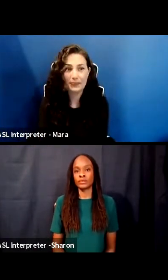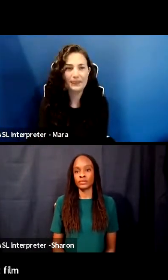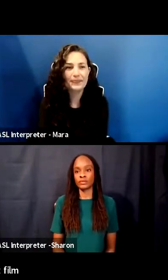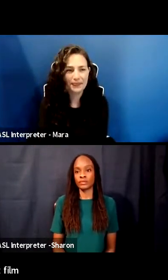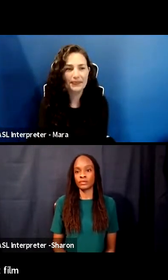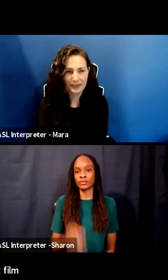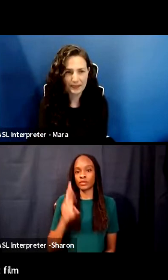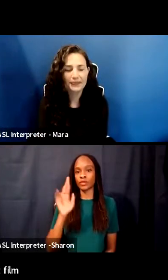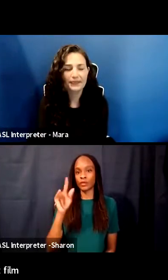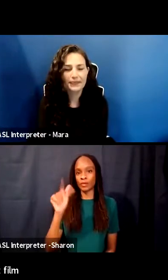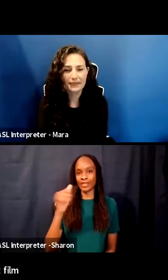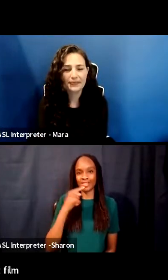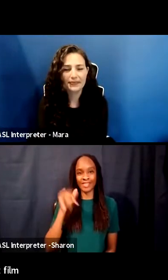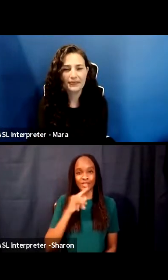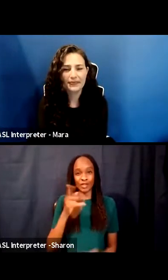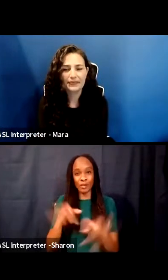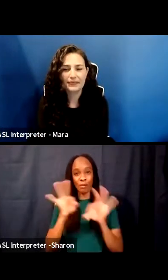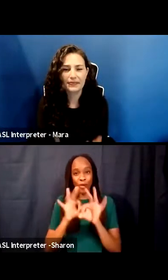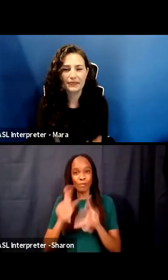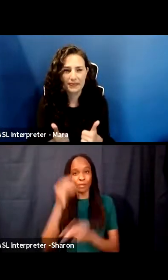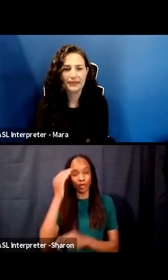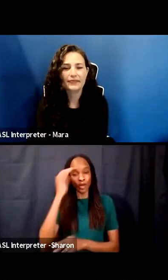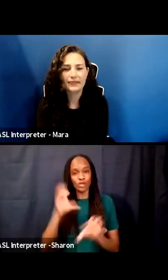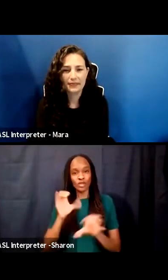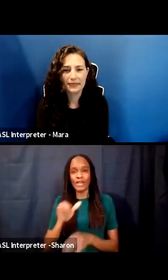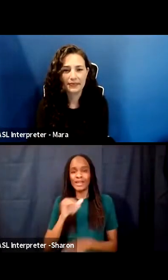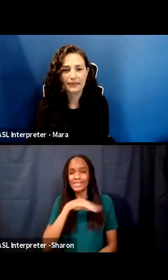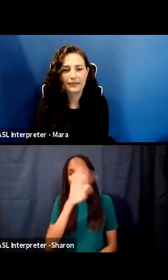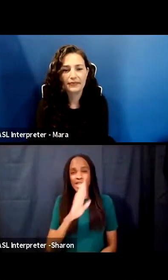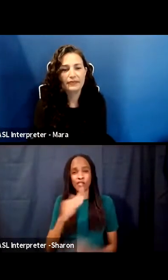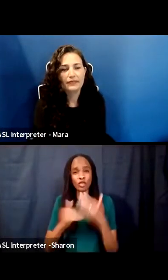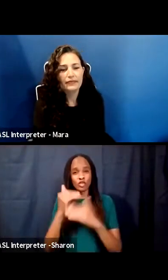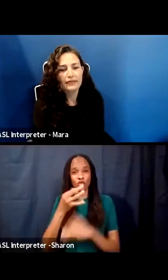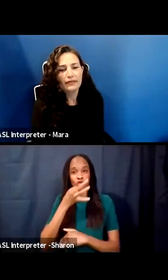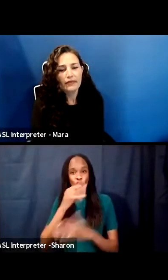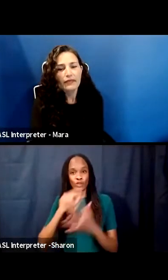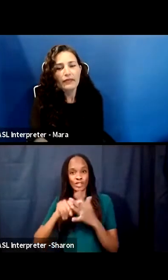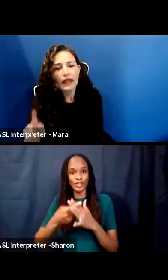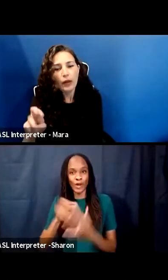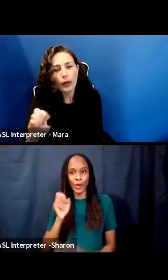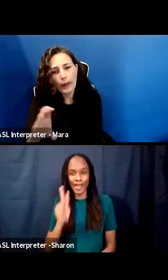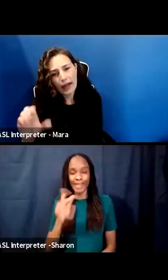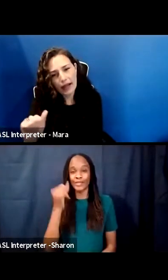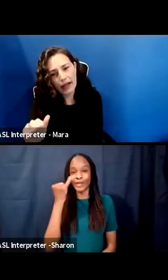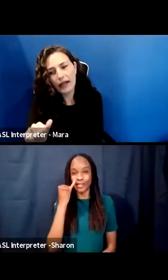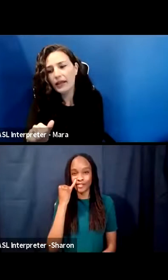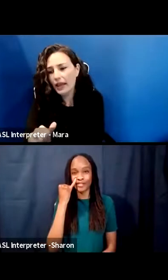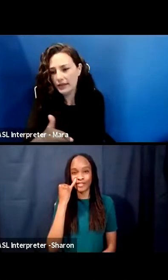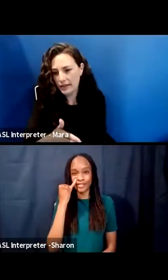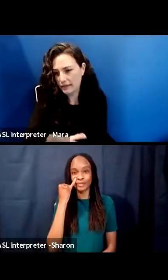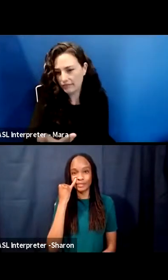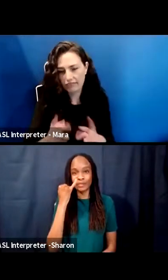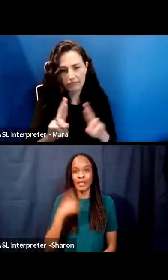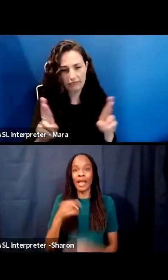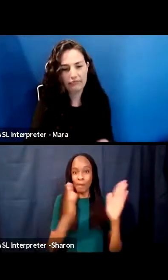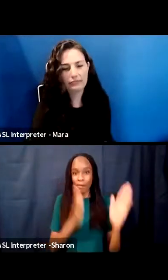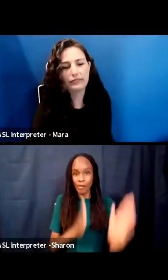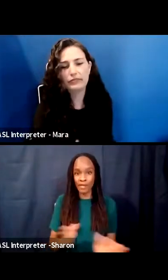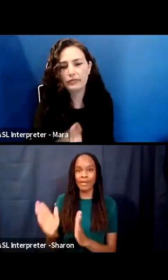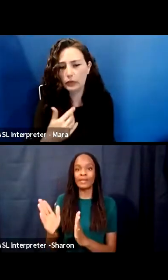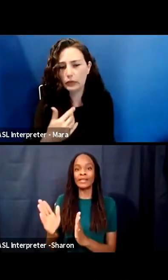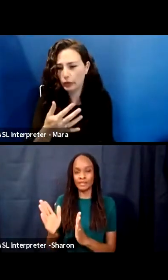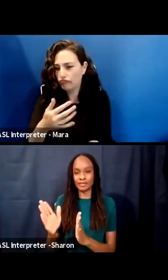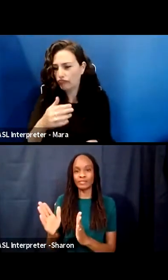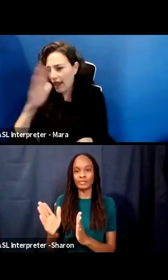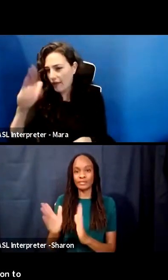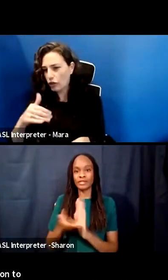That's so important that people know to do that. Never too soon to start. Okay, so if I'm planning to be a